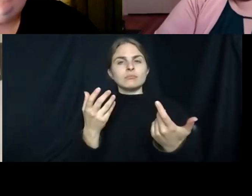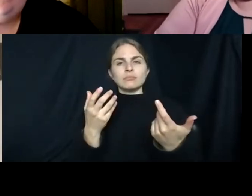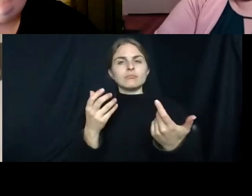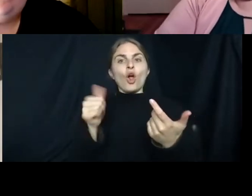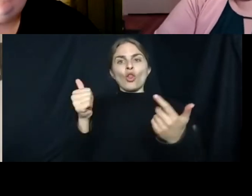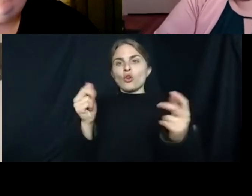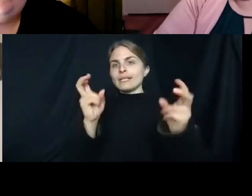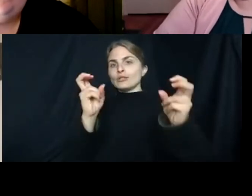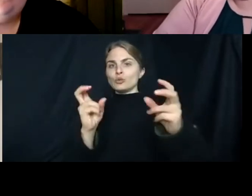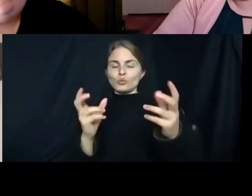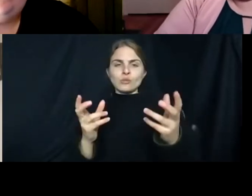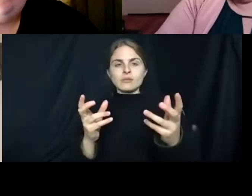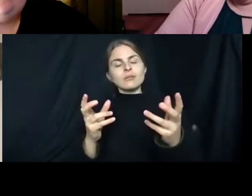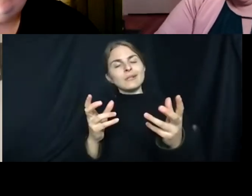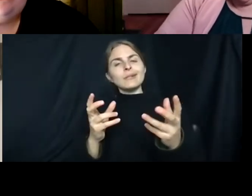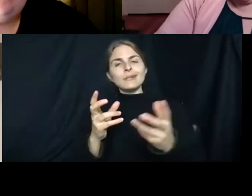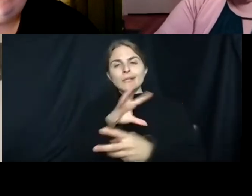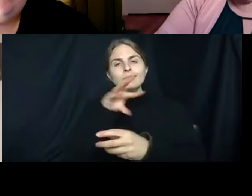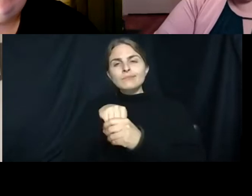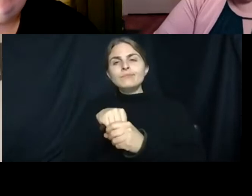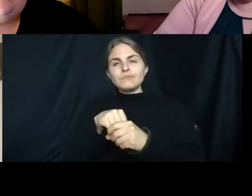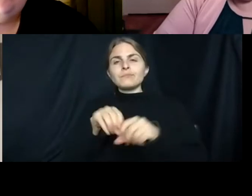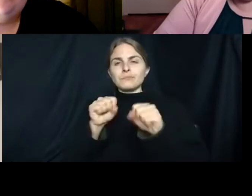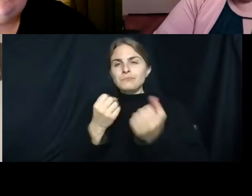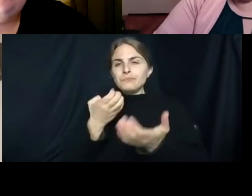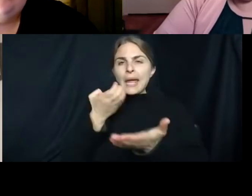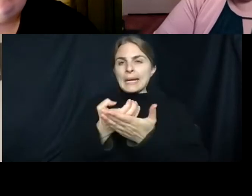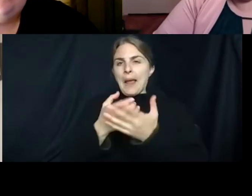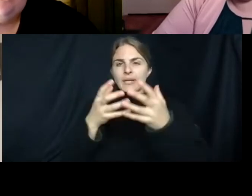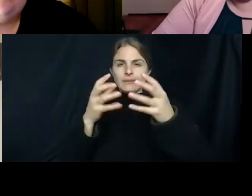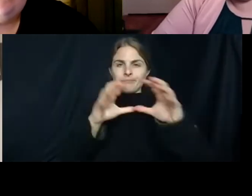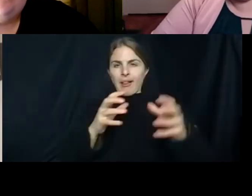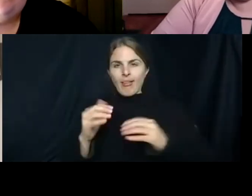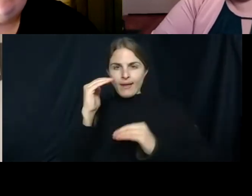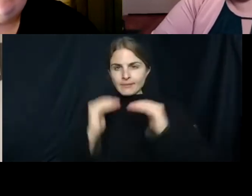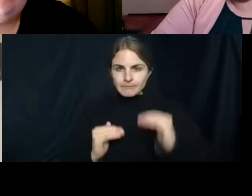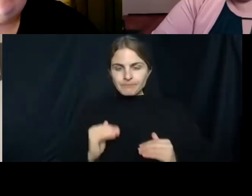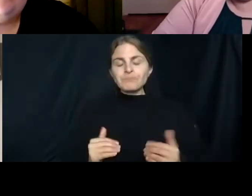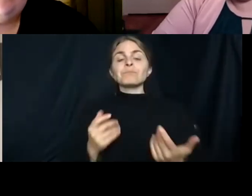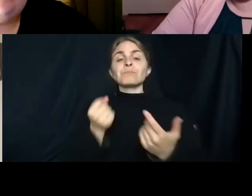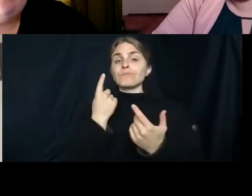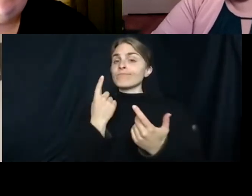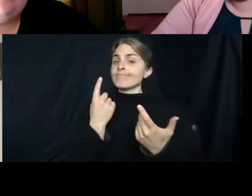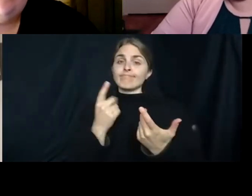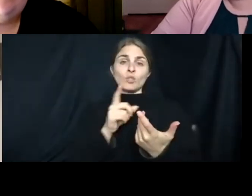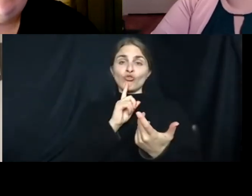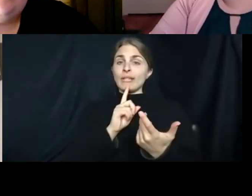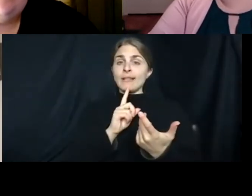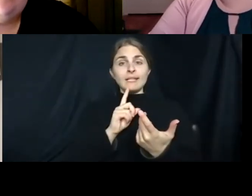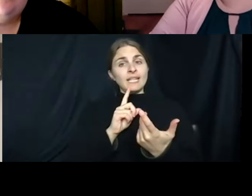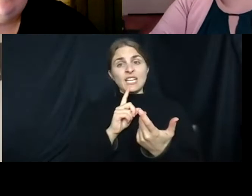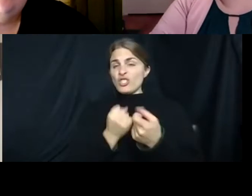that come with socioeconomic class in this country, you know, they often wind up reinforcing fat